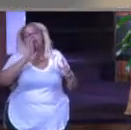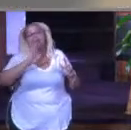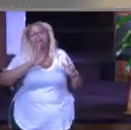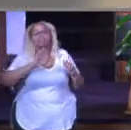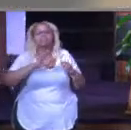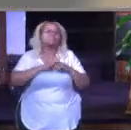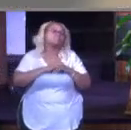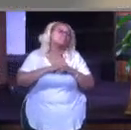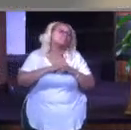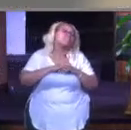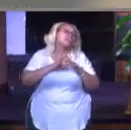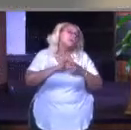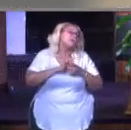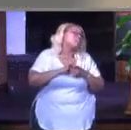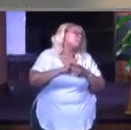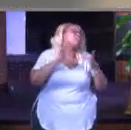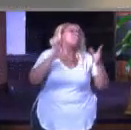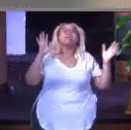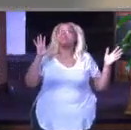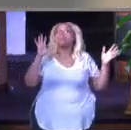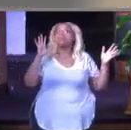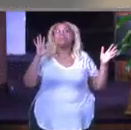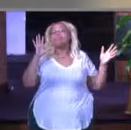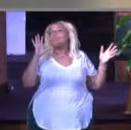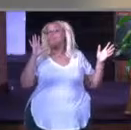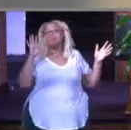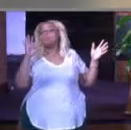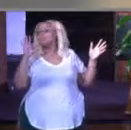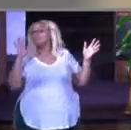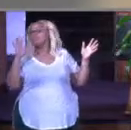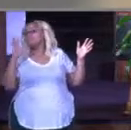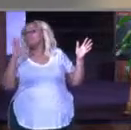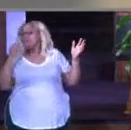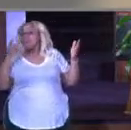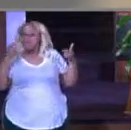And let God. Oh, let go.